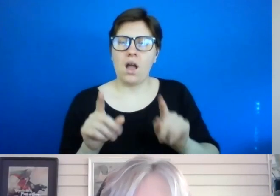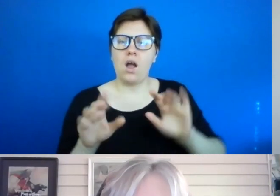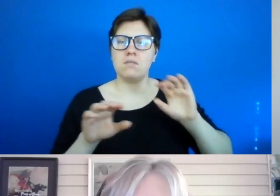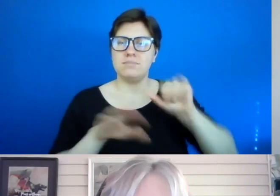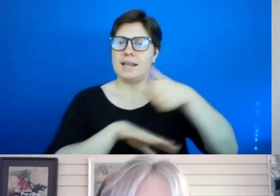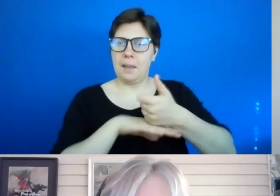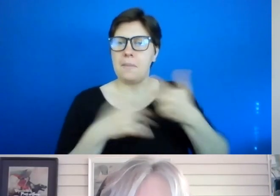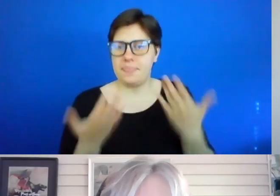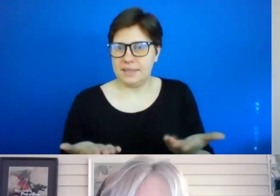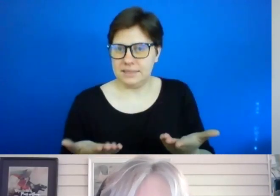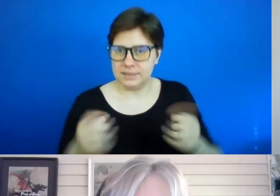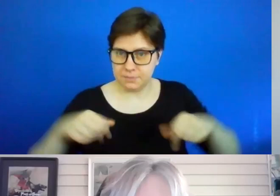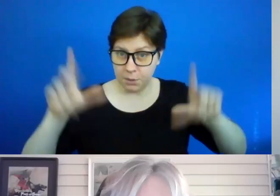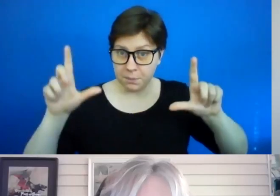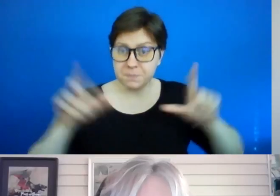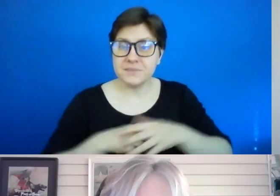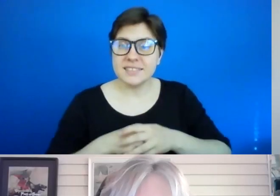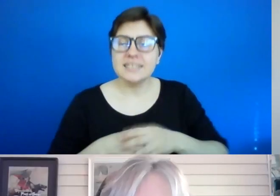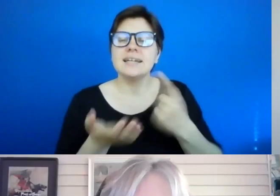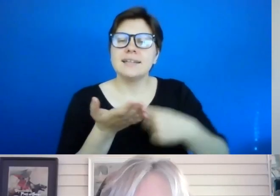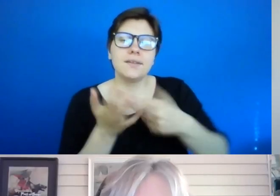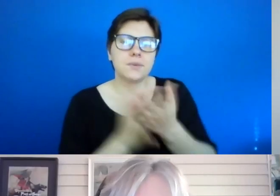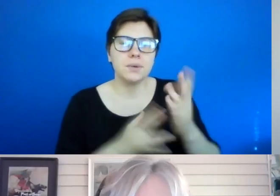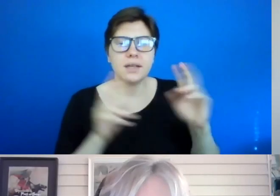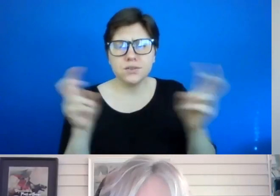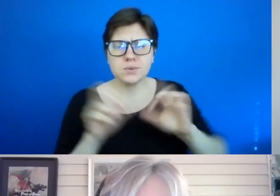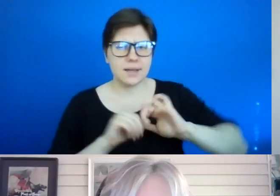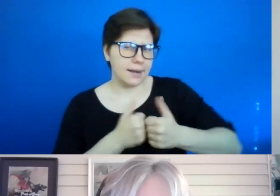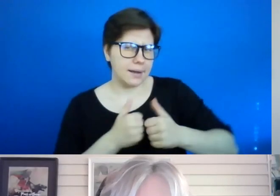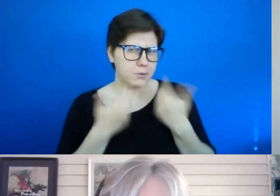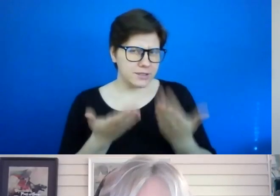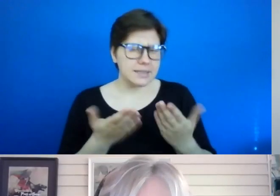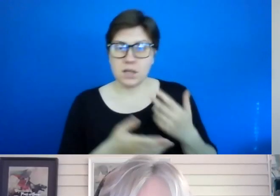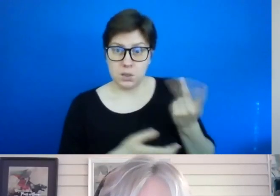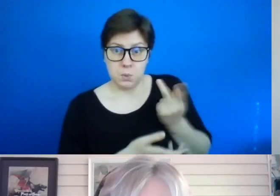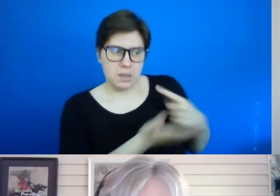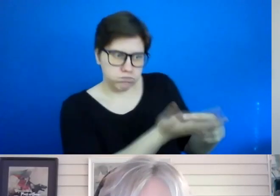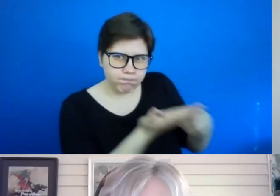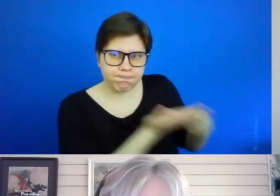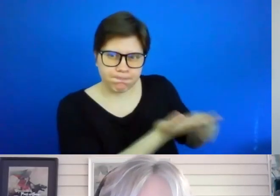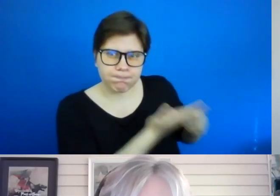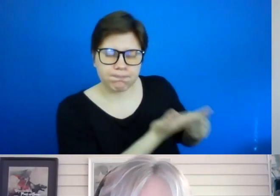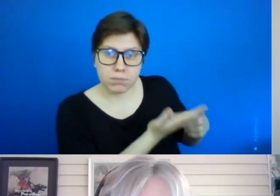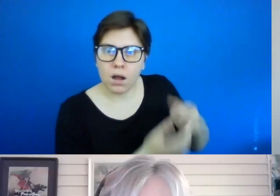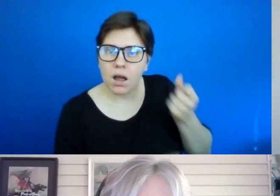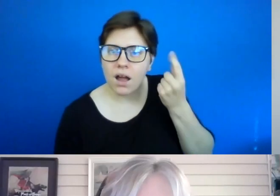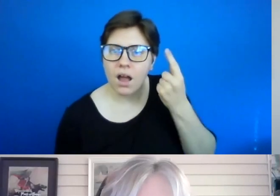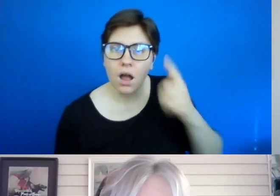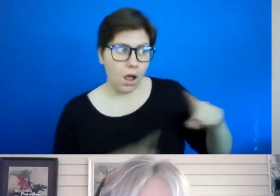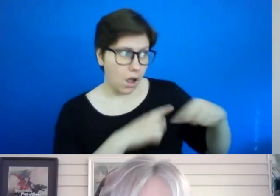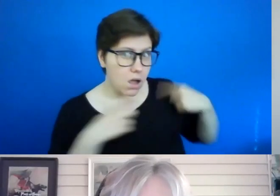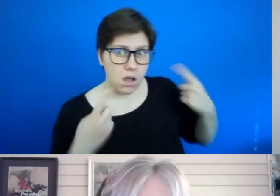and in talking through the issues and how we want to present these issues. And I have never in my life had two people